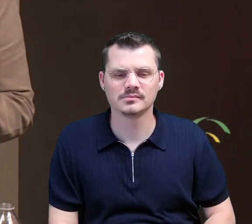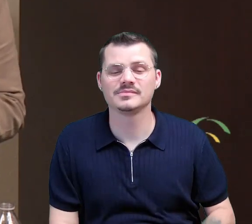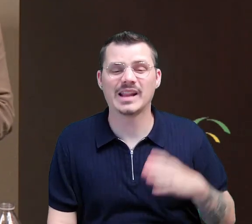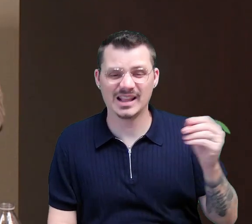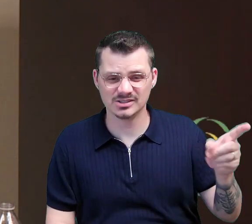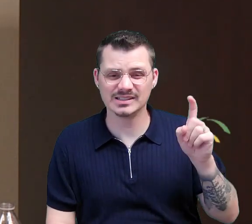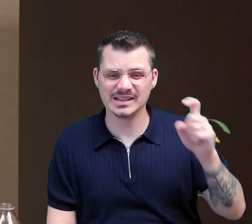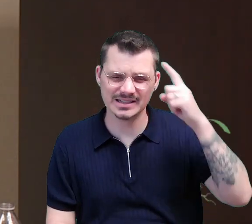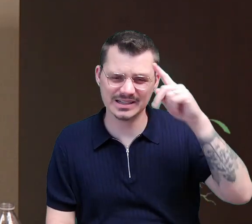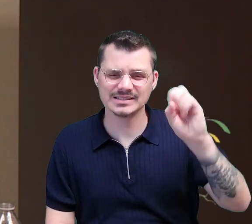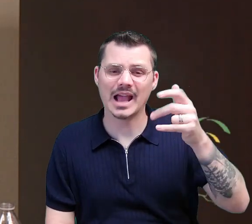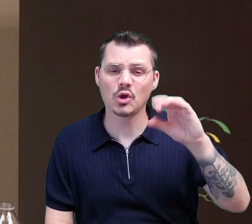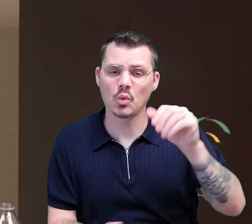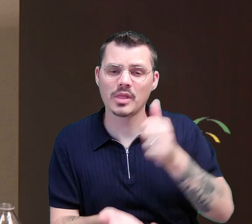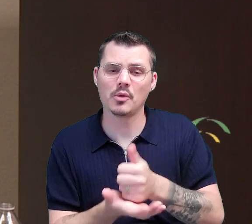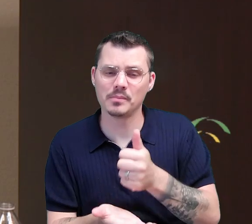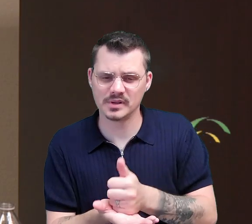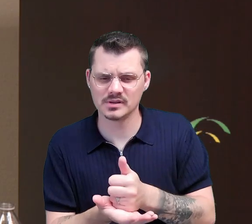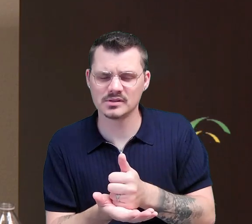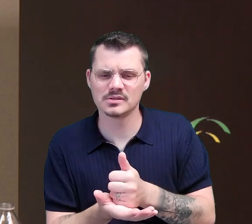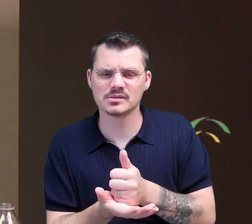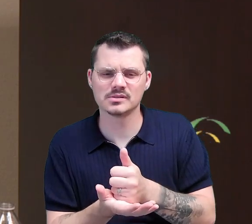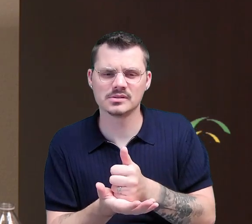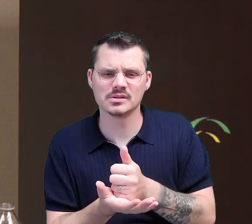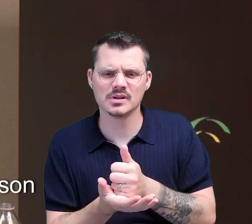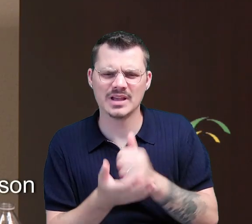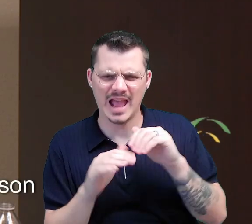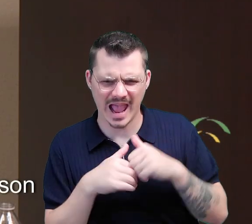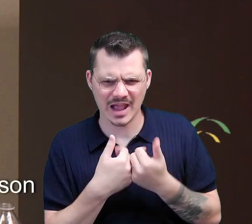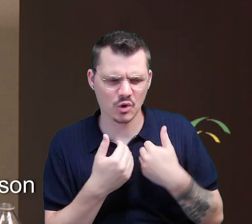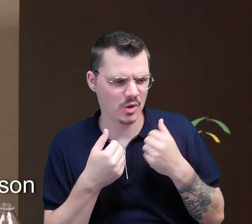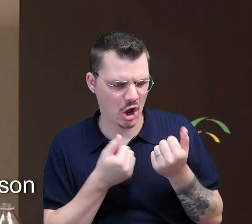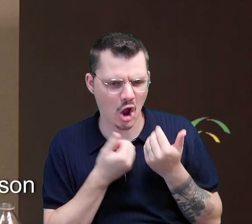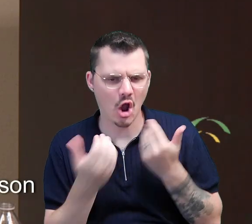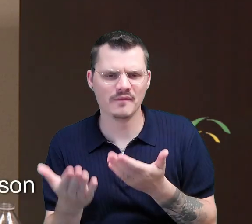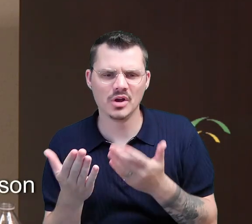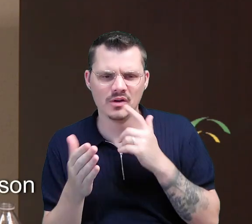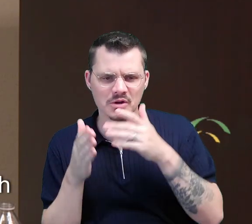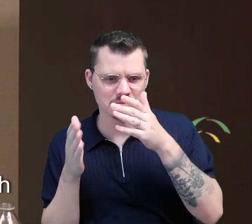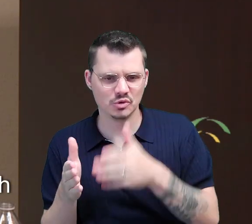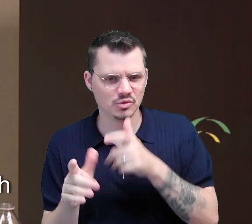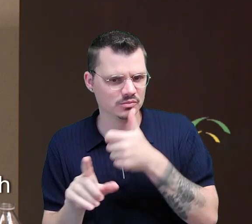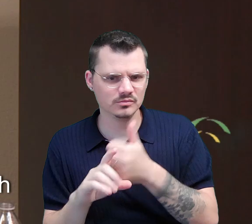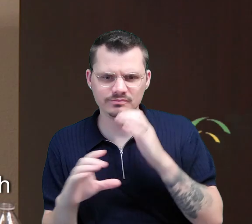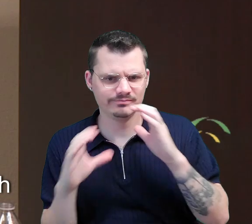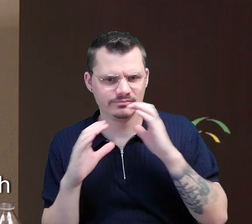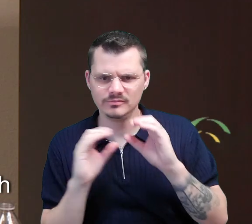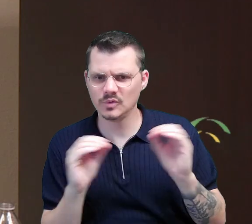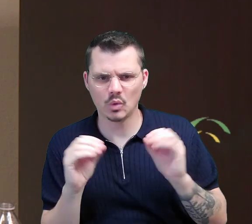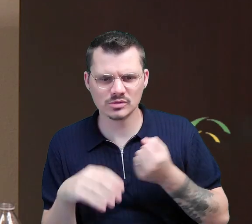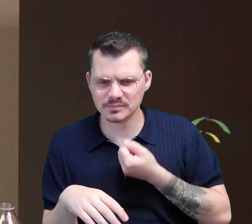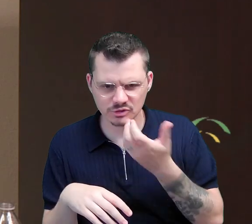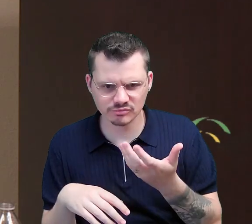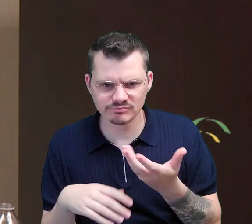And if she needs psychotherapy, how are we going to offer it for a person who communicates without